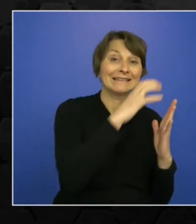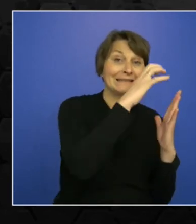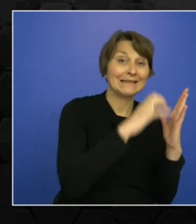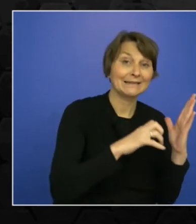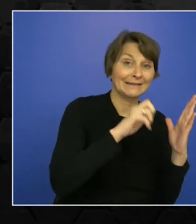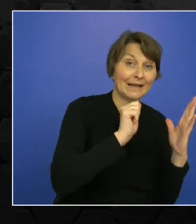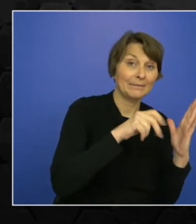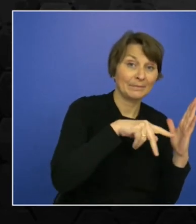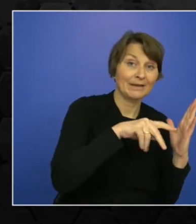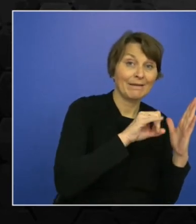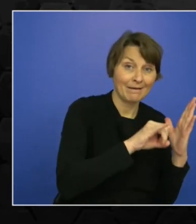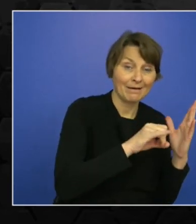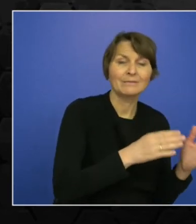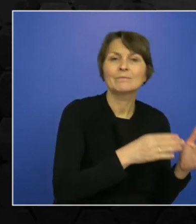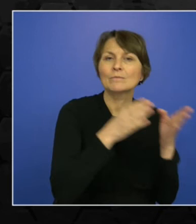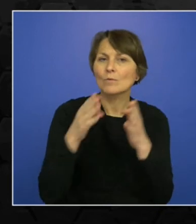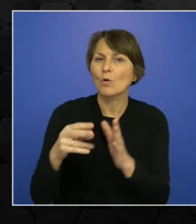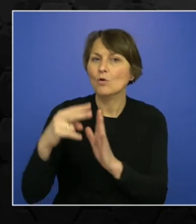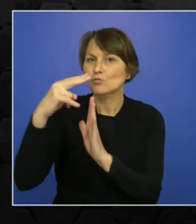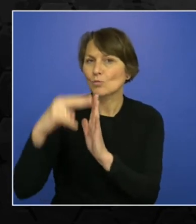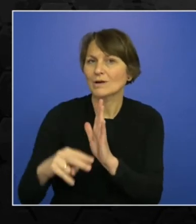read API?